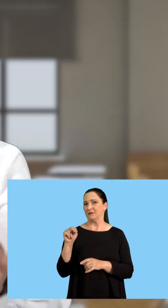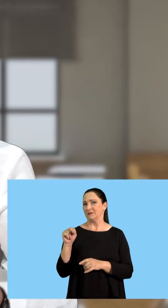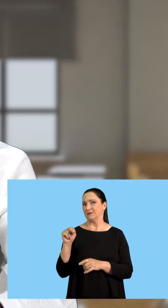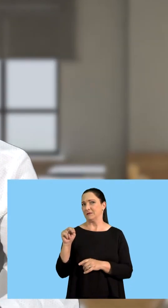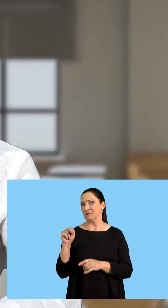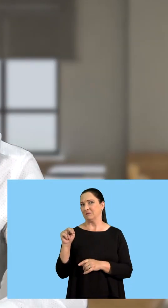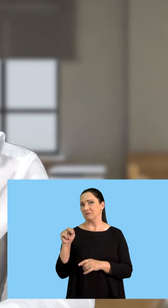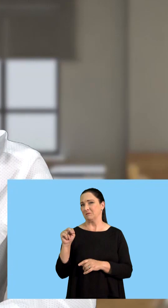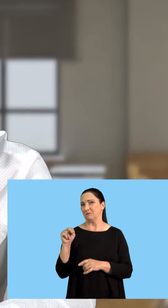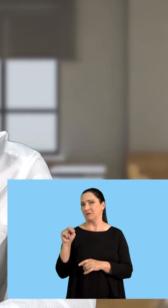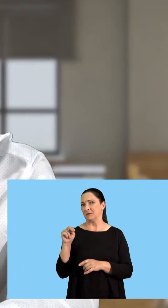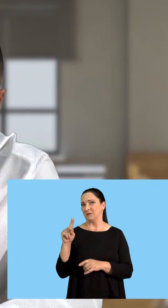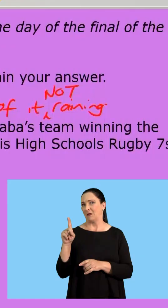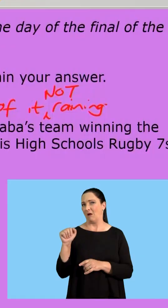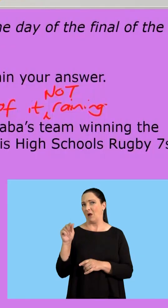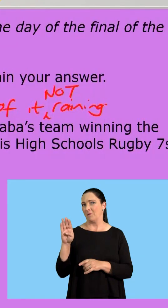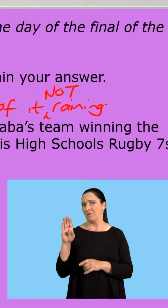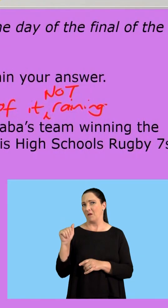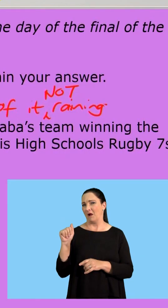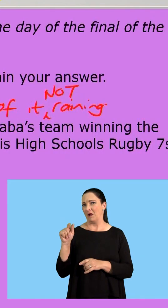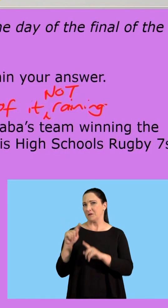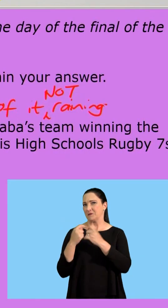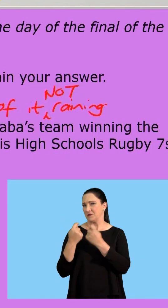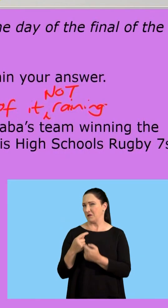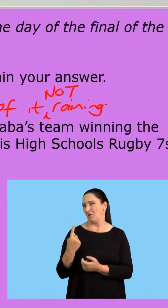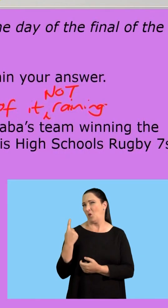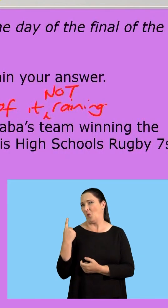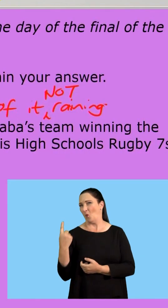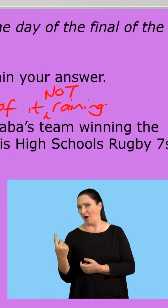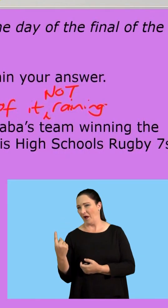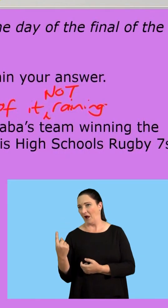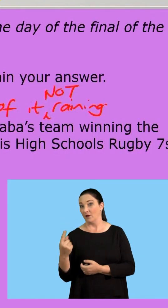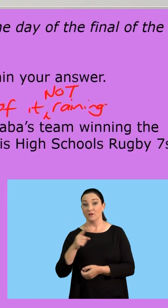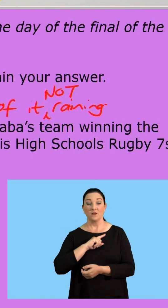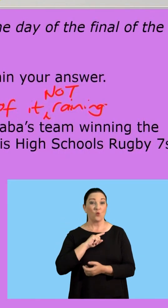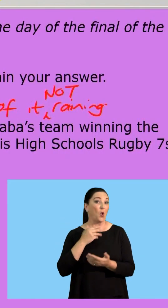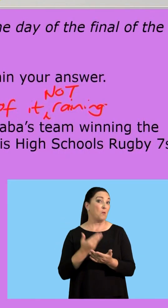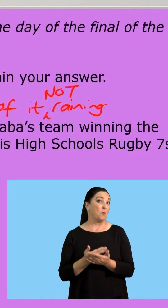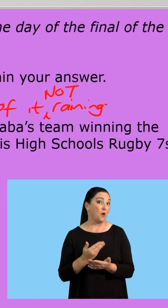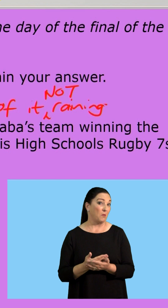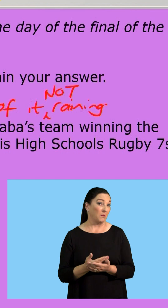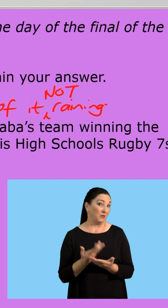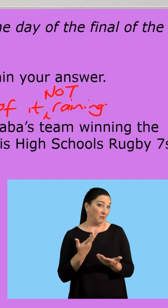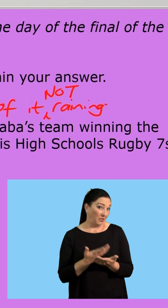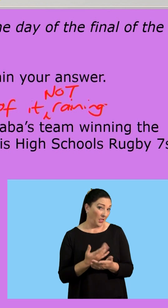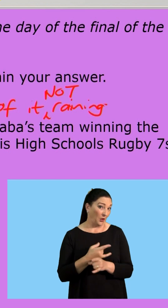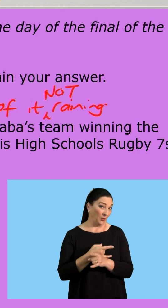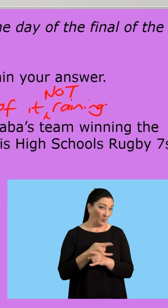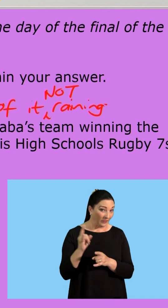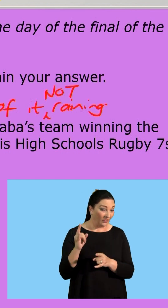Mr. Ndaba's team is only 1. So therefore, I'll start by saying the probability of them